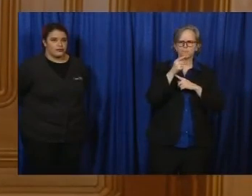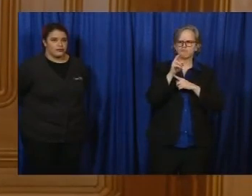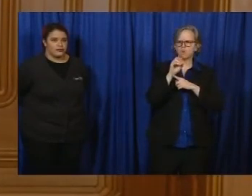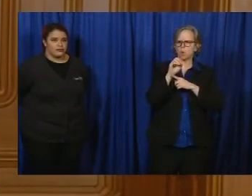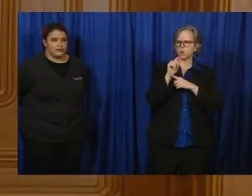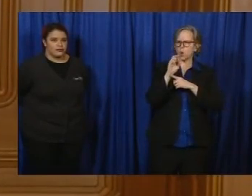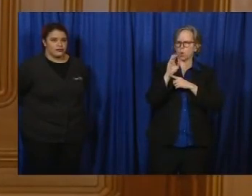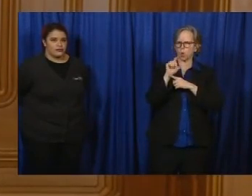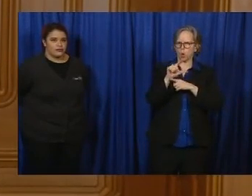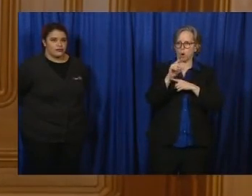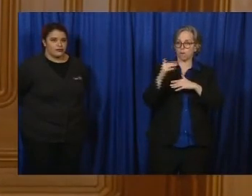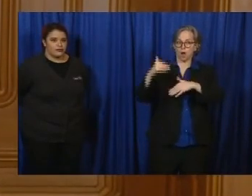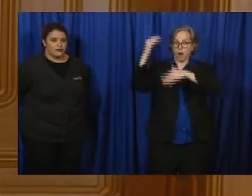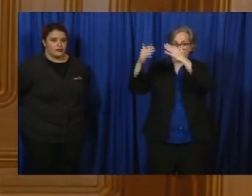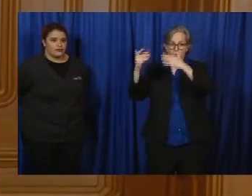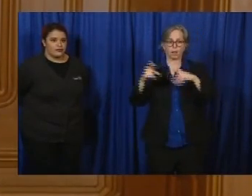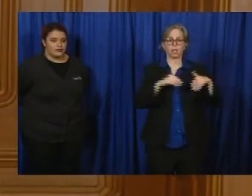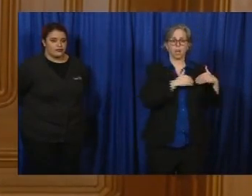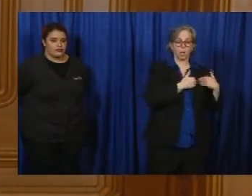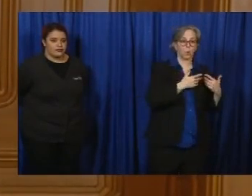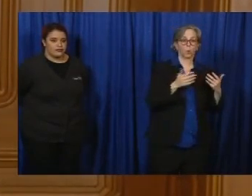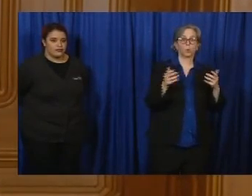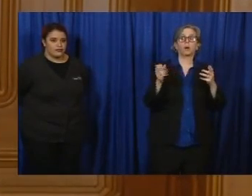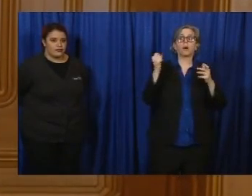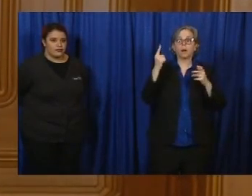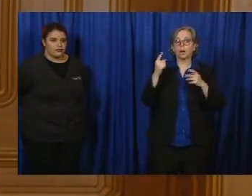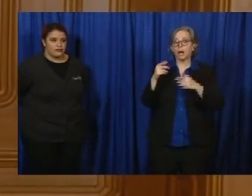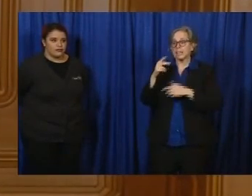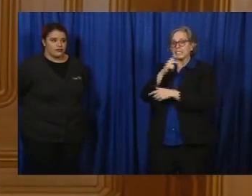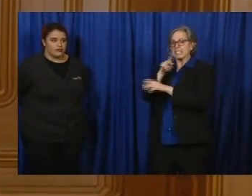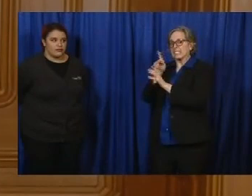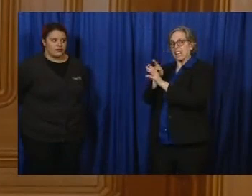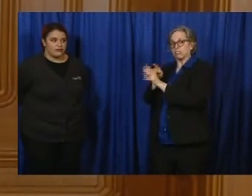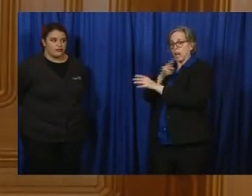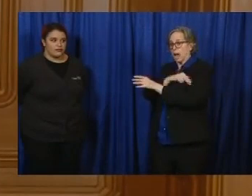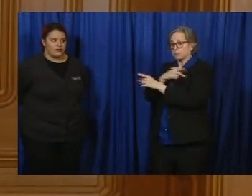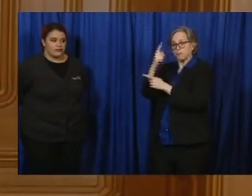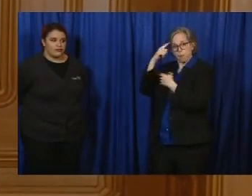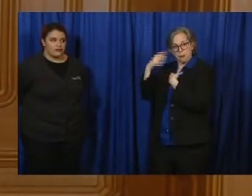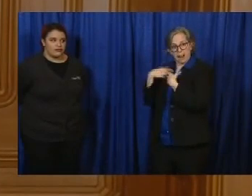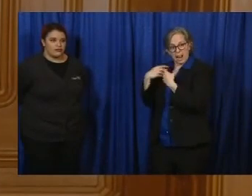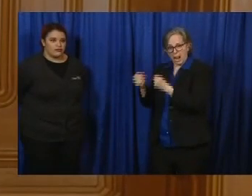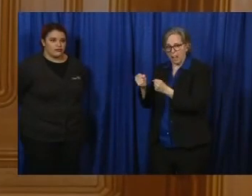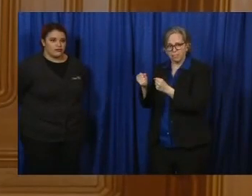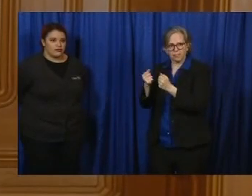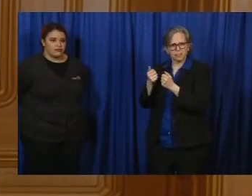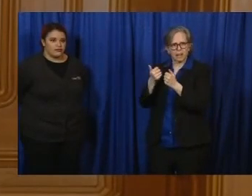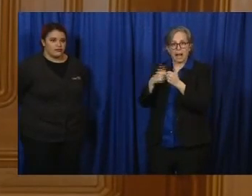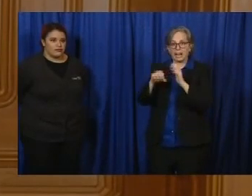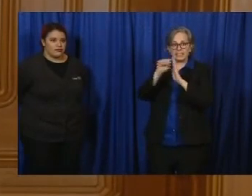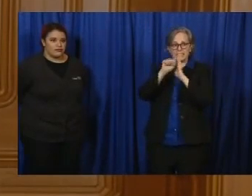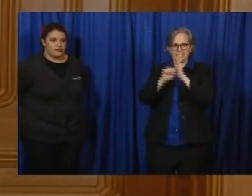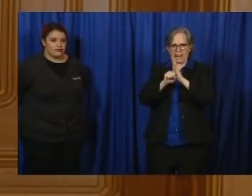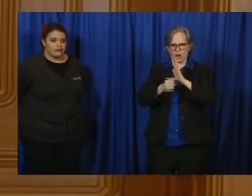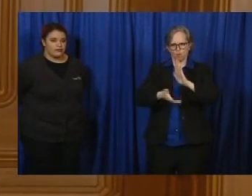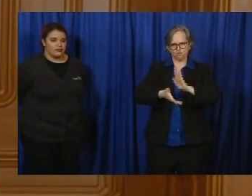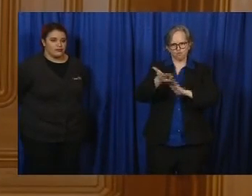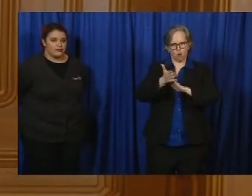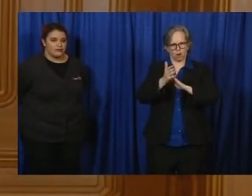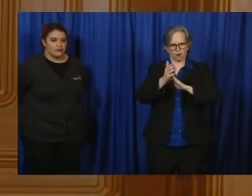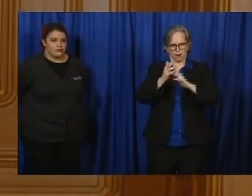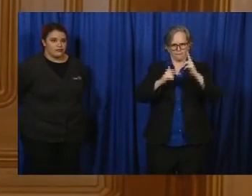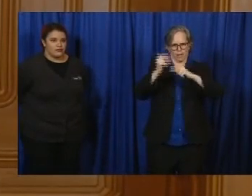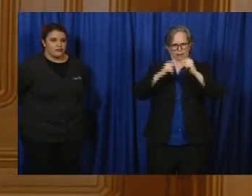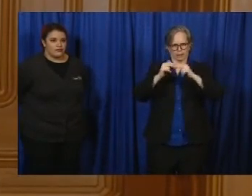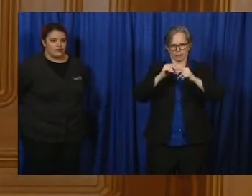psychiatric hospitals, and anything basically that the state is running, we are following this. Is it